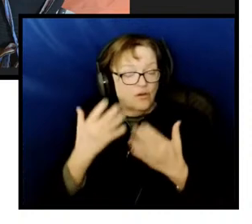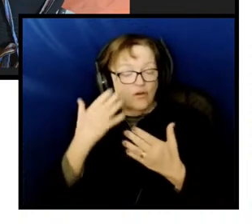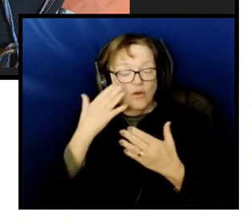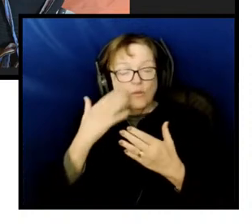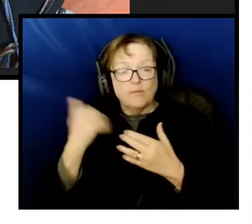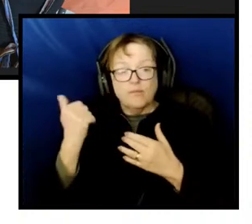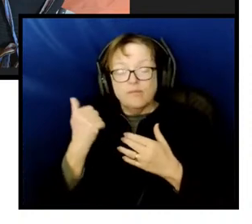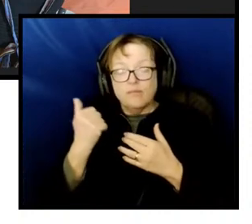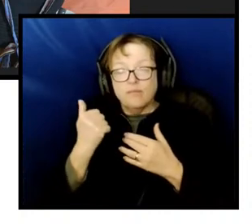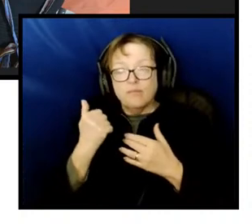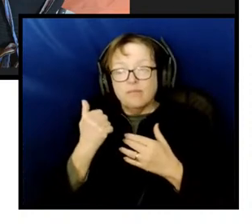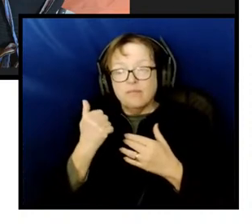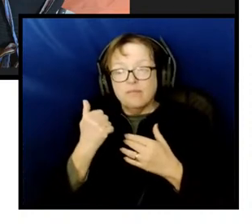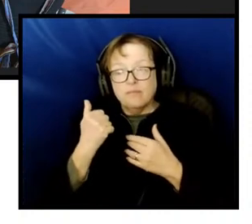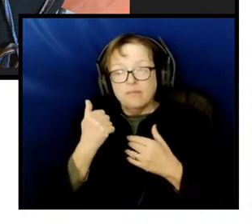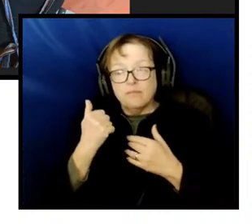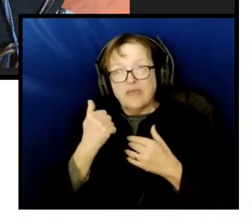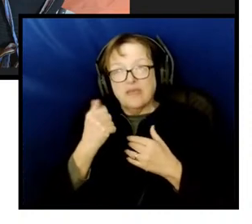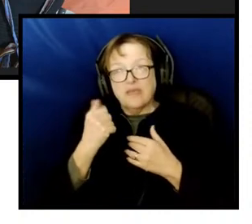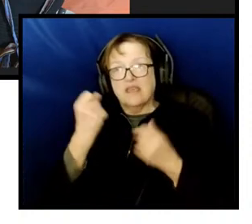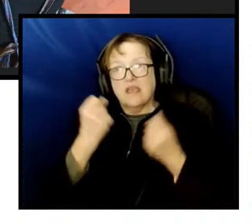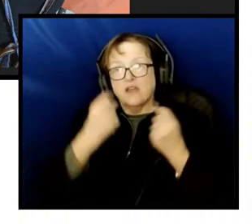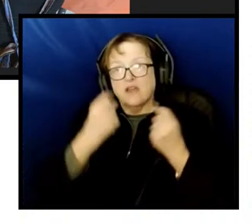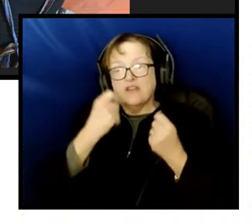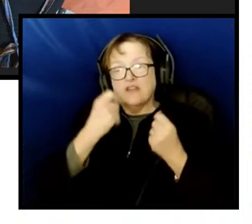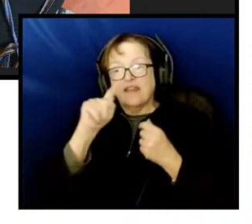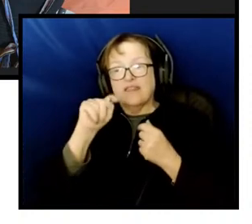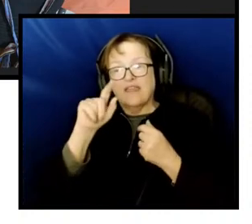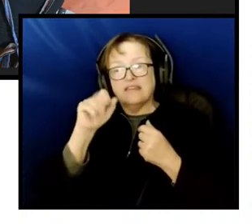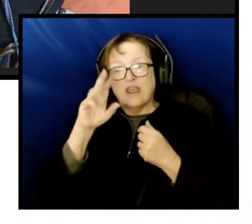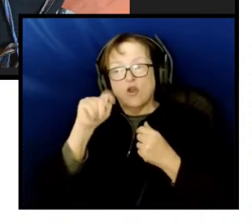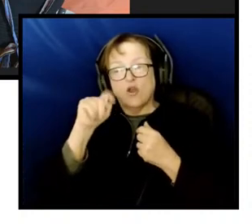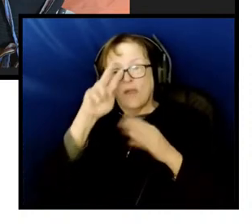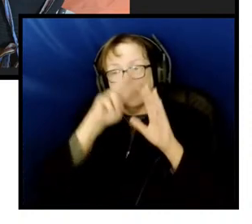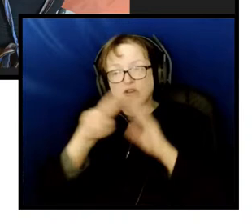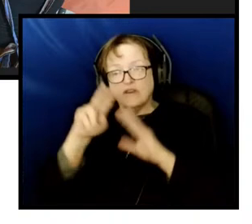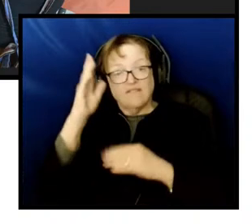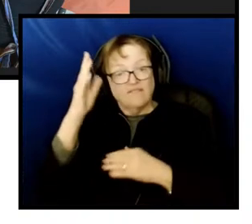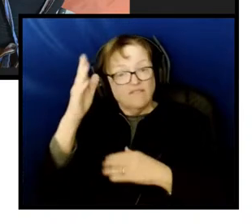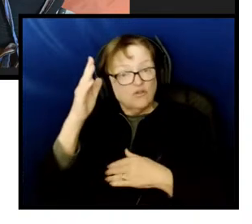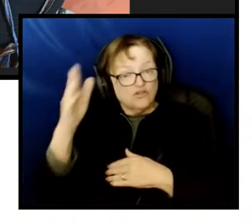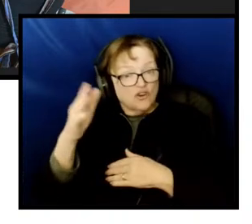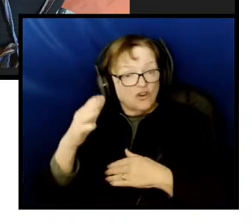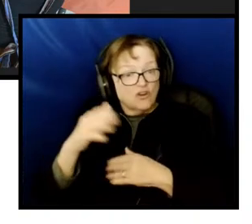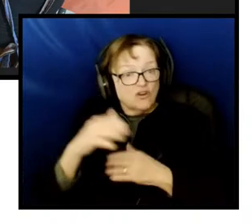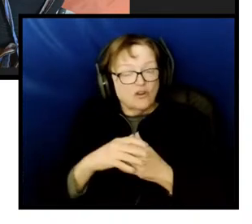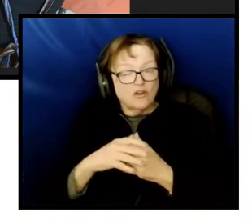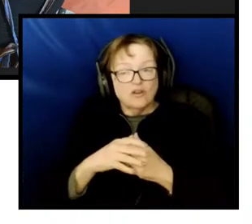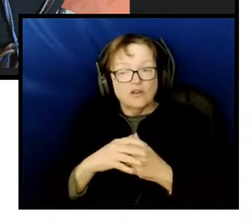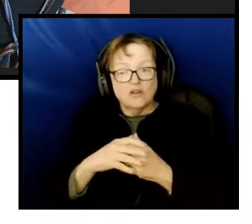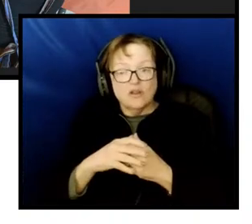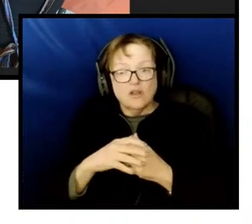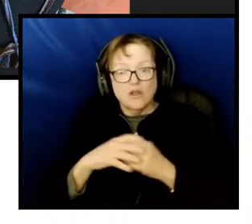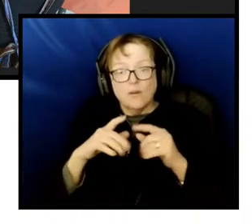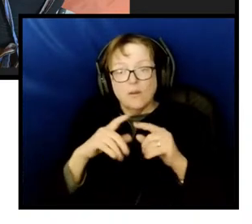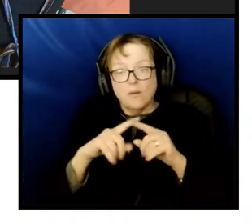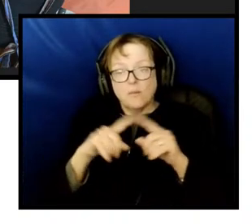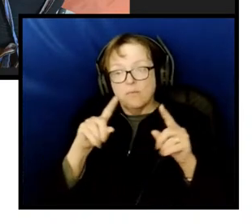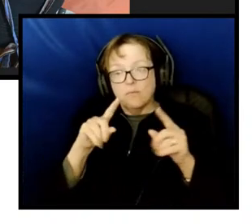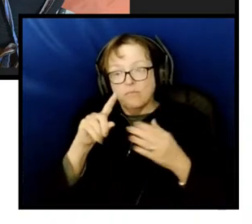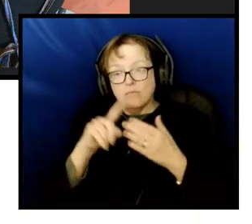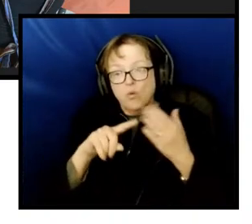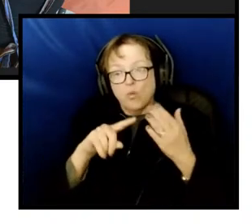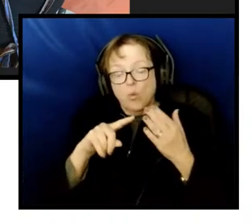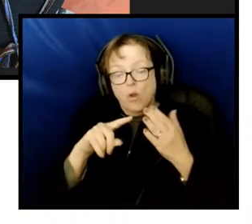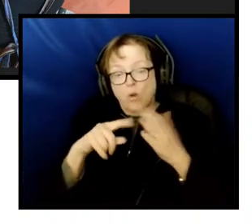the widespread understanding that tarot can like tell your future. But I think what we made